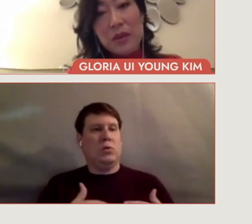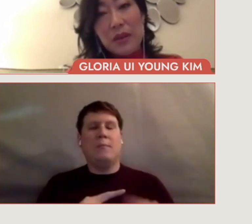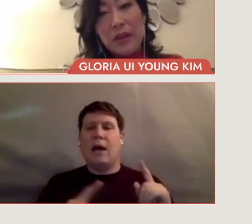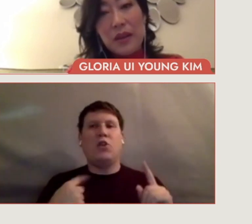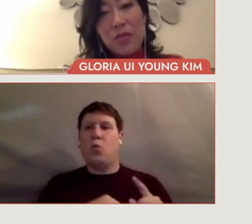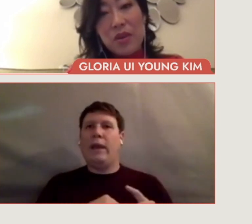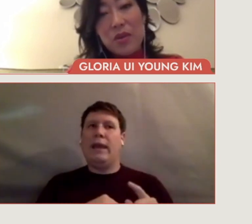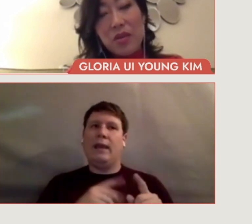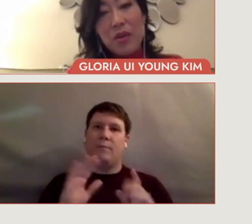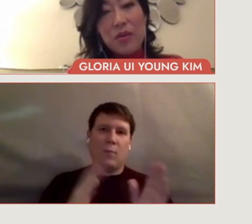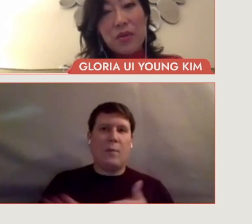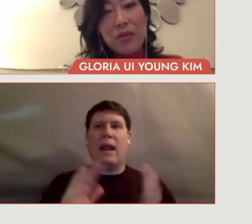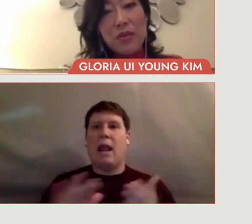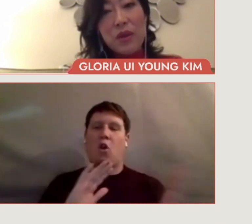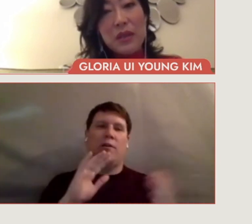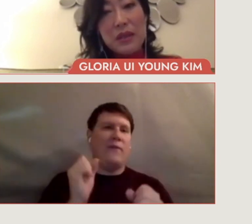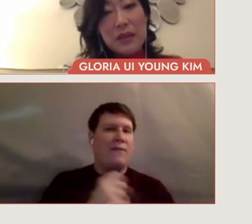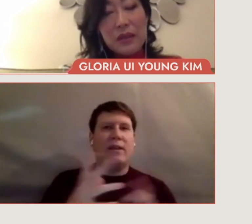shoot, and you talk about